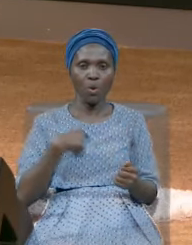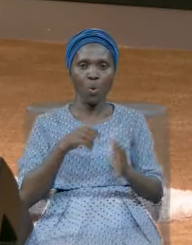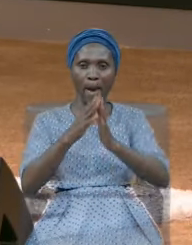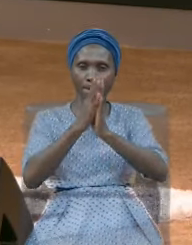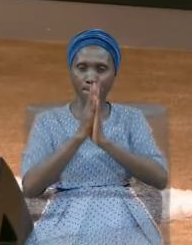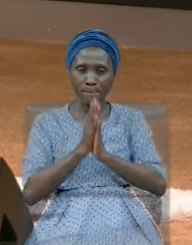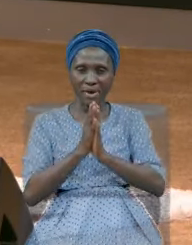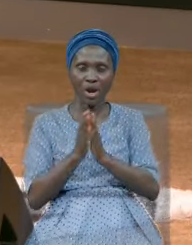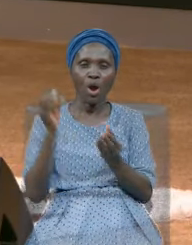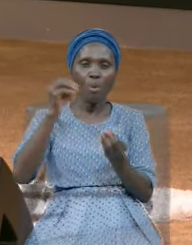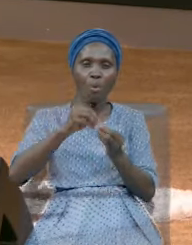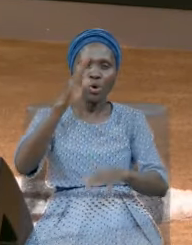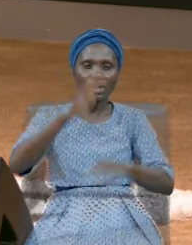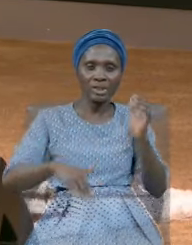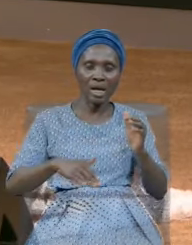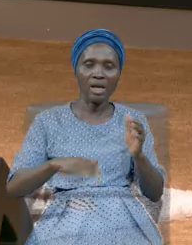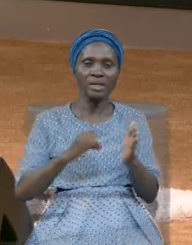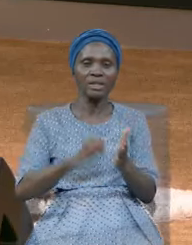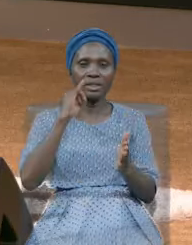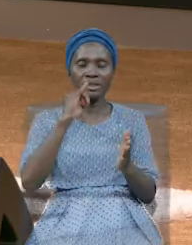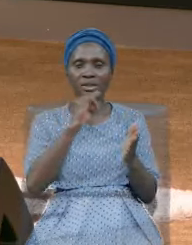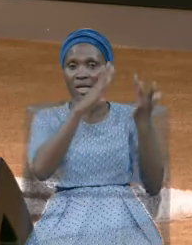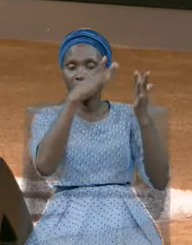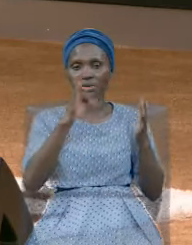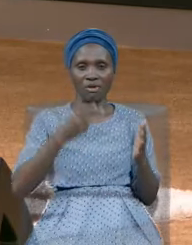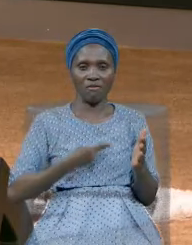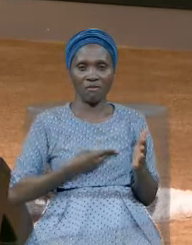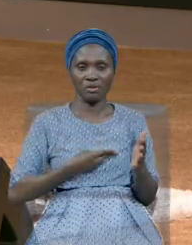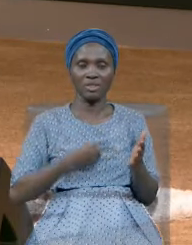is expected of us, we